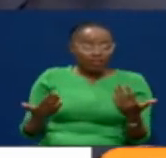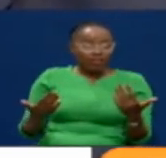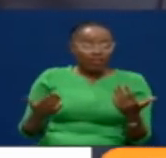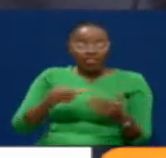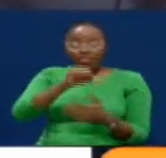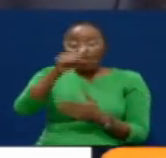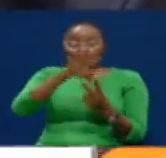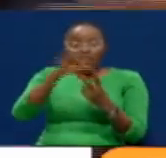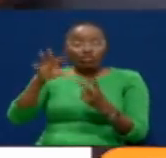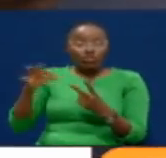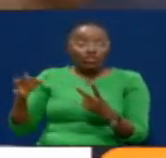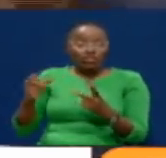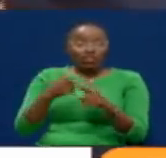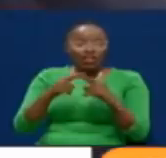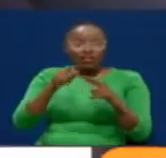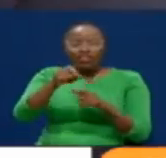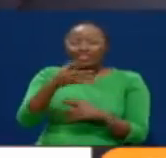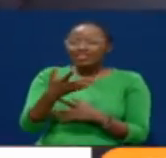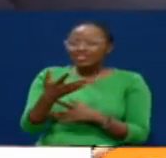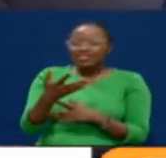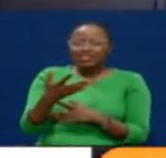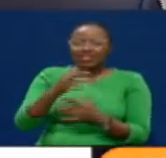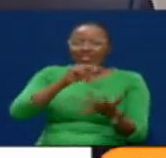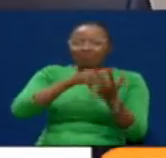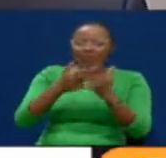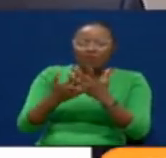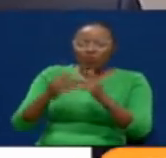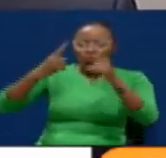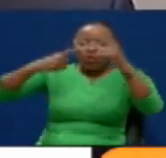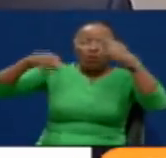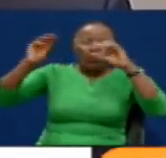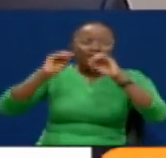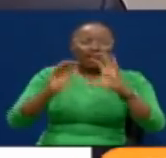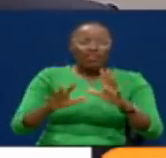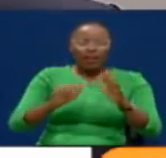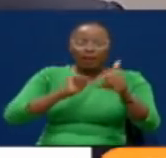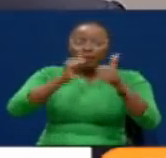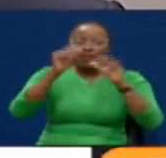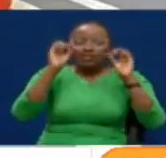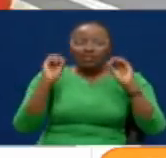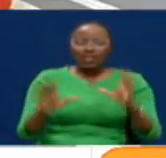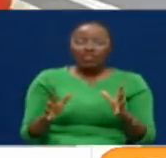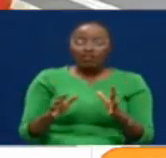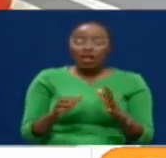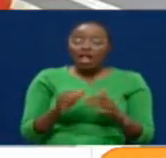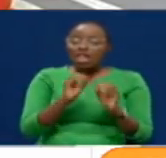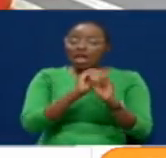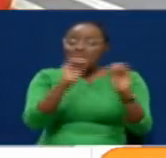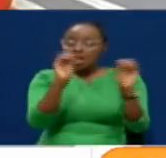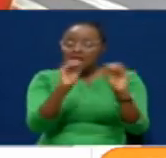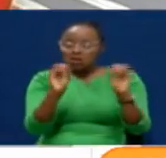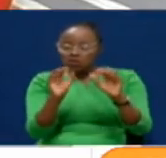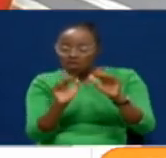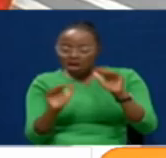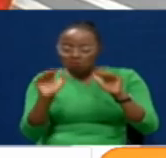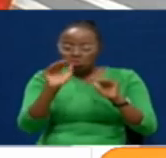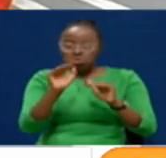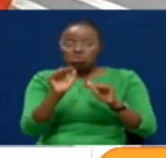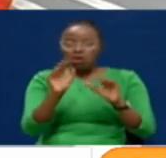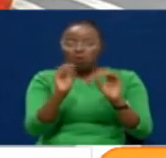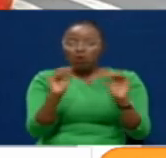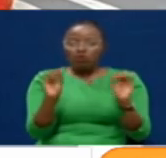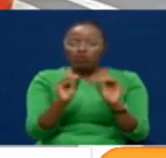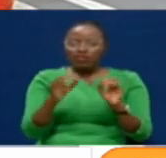other choices, the vote, yes, then that one is not, is you don't go through. You don't go through. None of the above. None of the above.